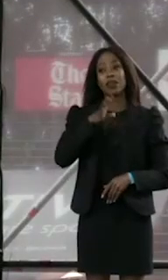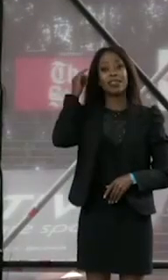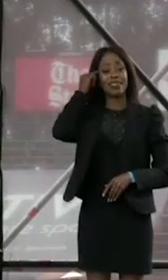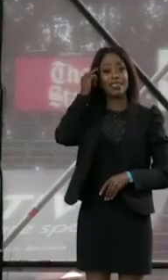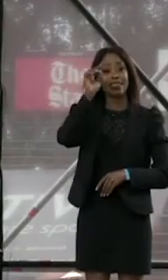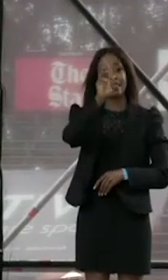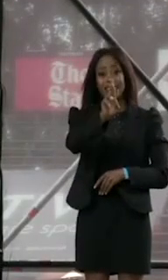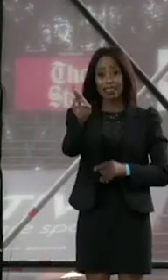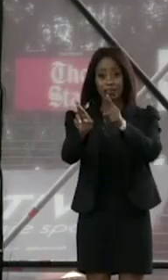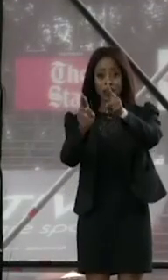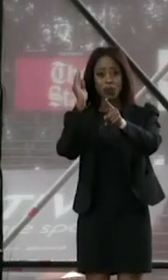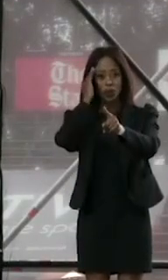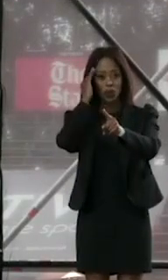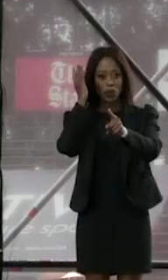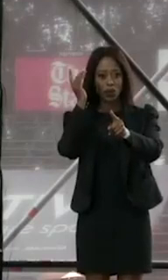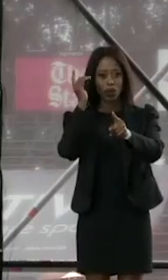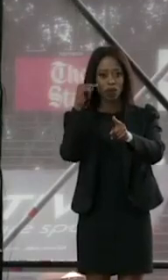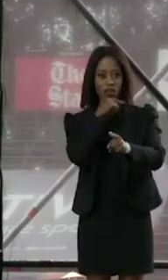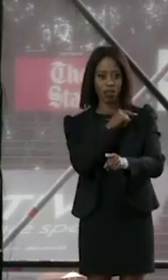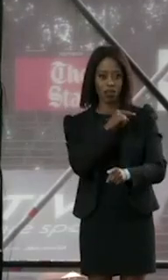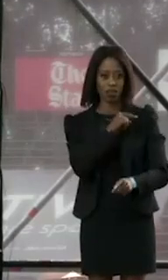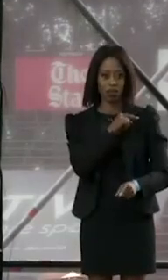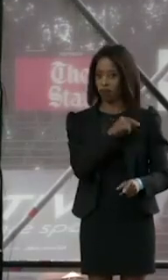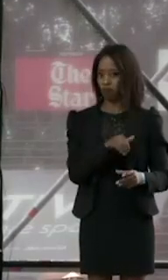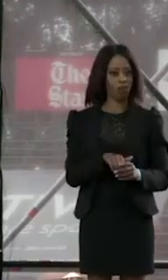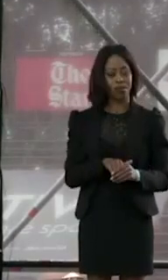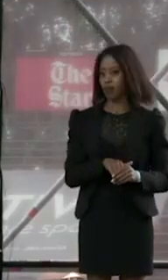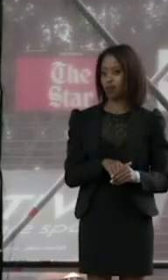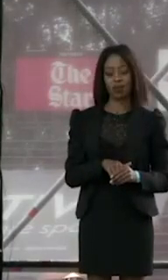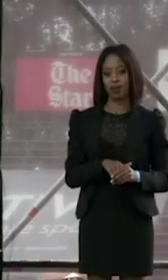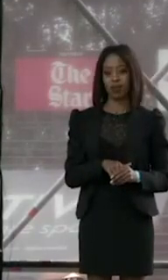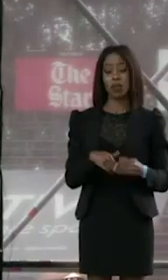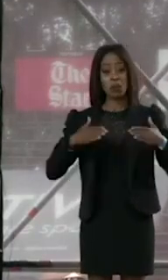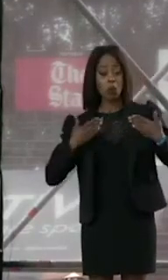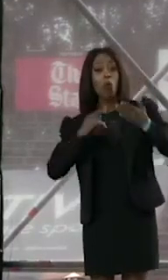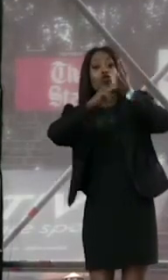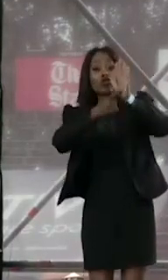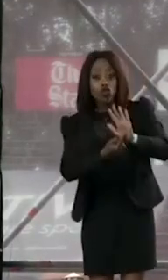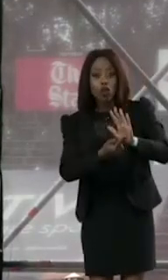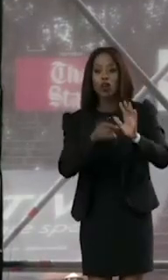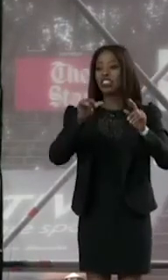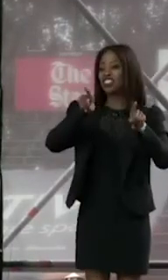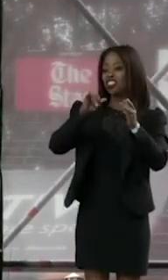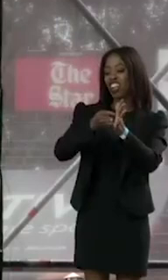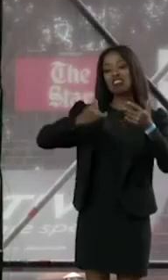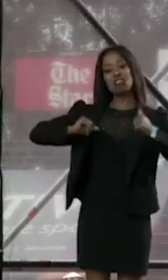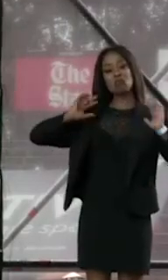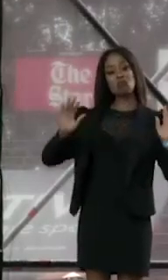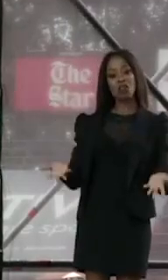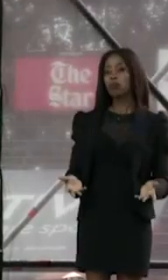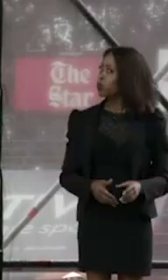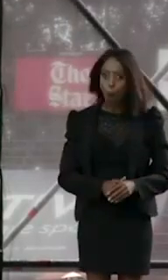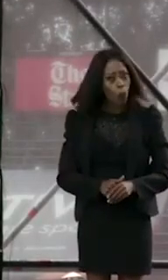Ricky that you knew was a sham. I don't want you to think that the happiness that he portrayed was an act, because